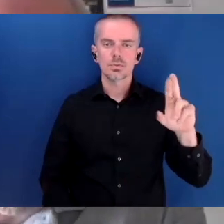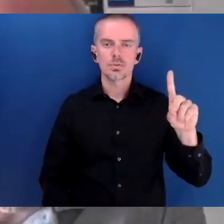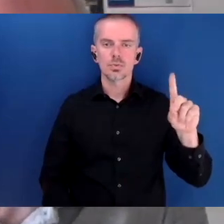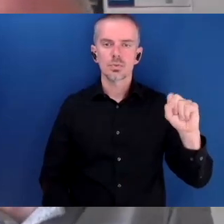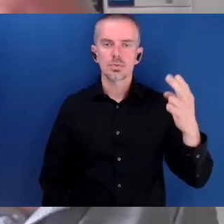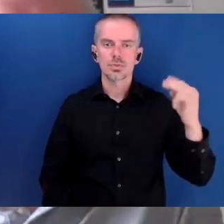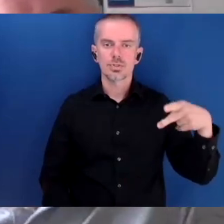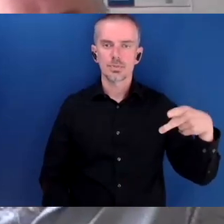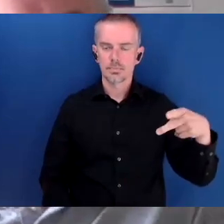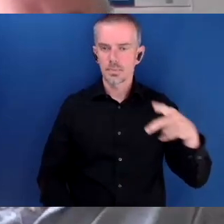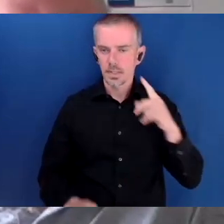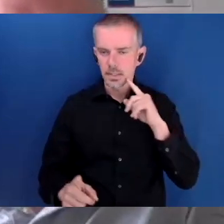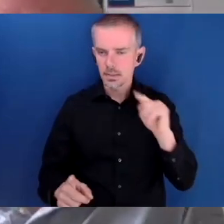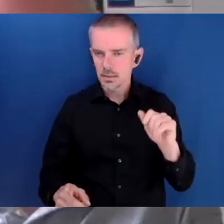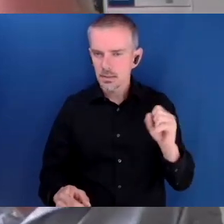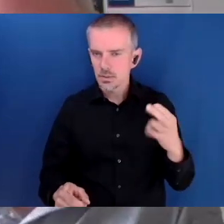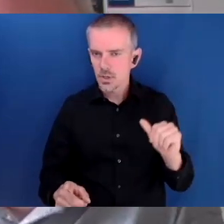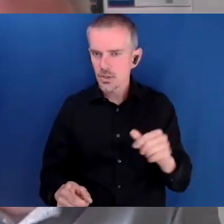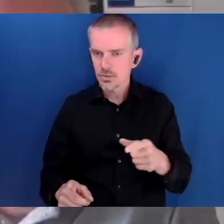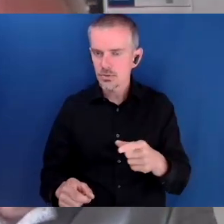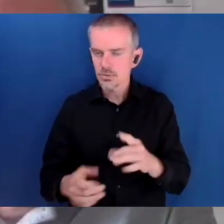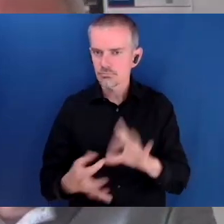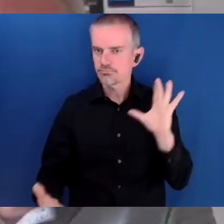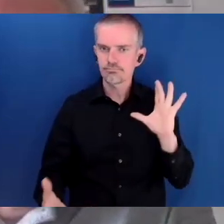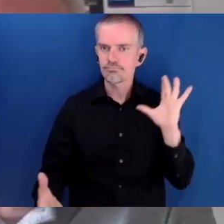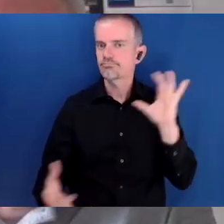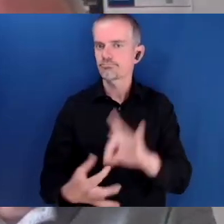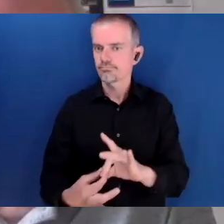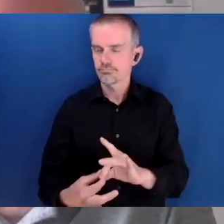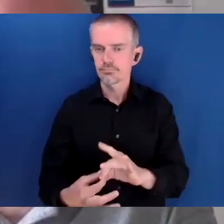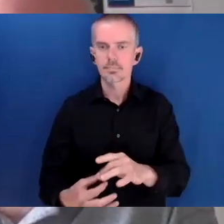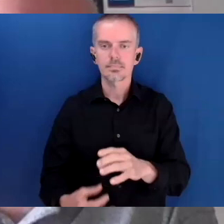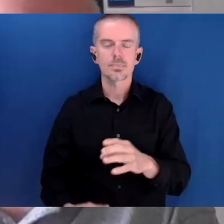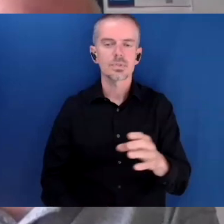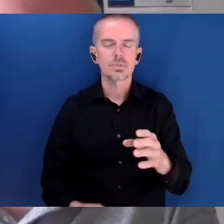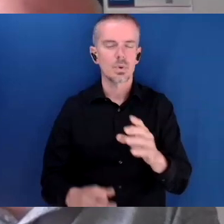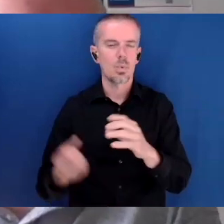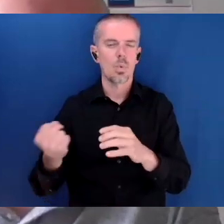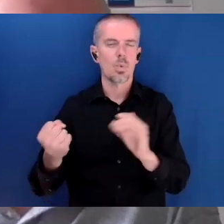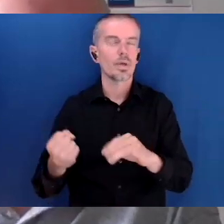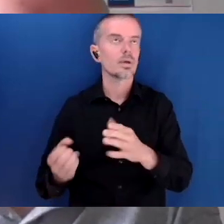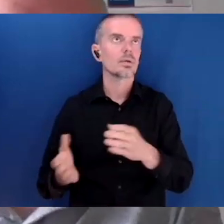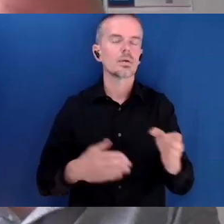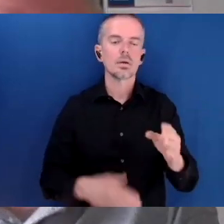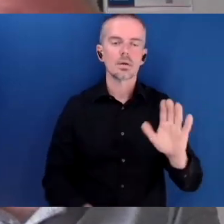I'm gonna switch gears here. And Chris, we had a question about